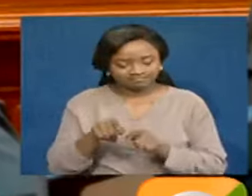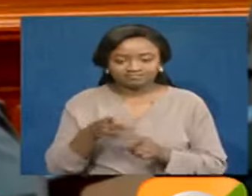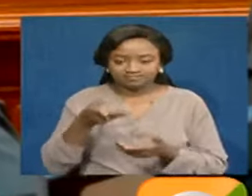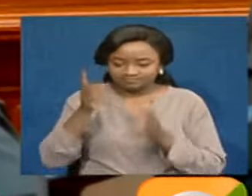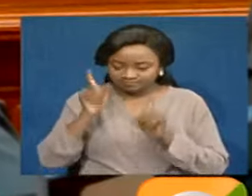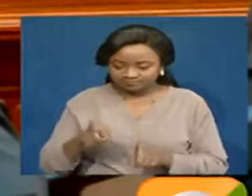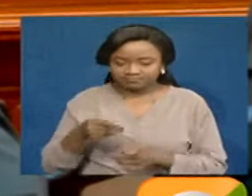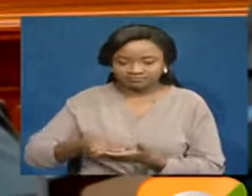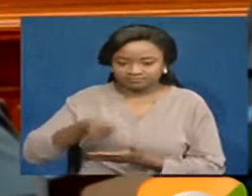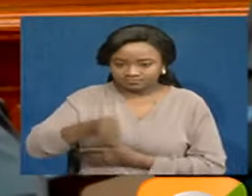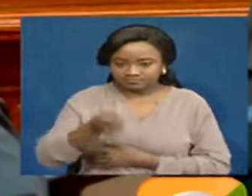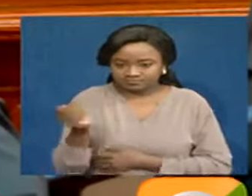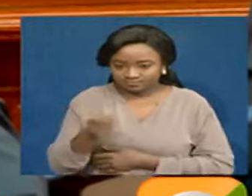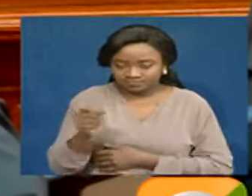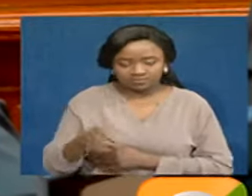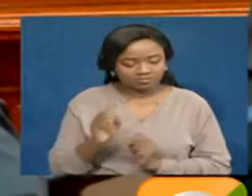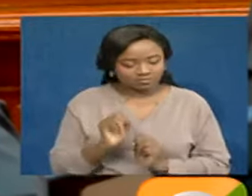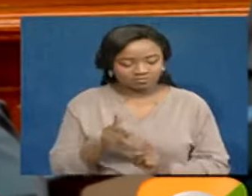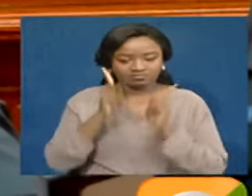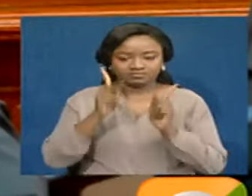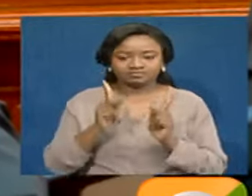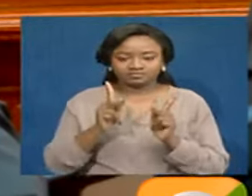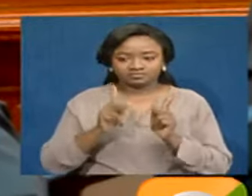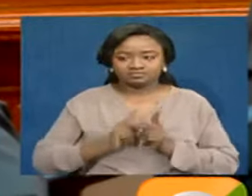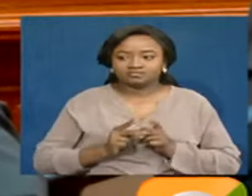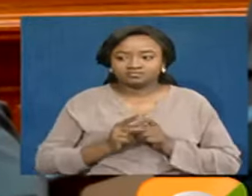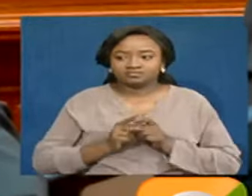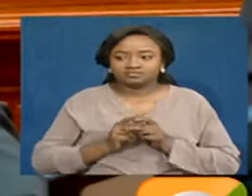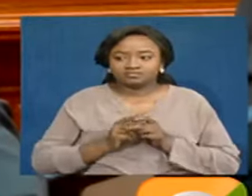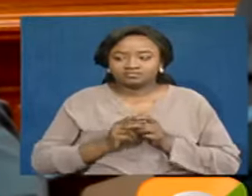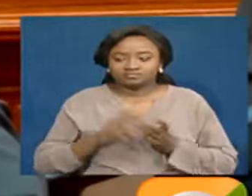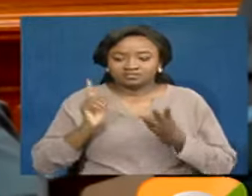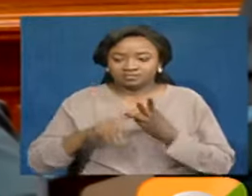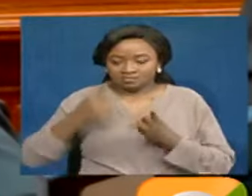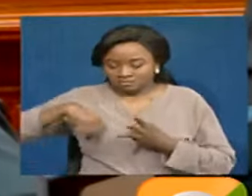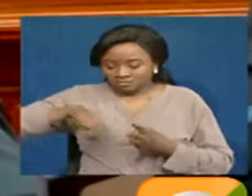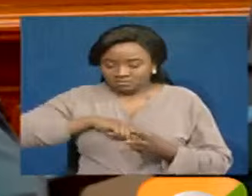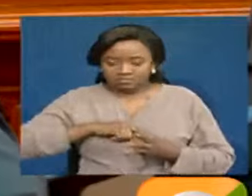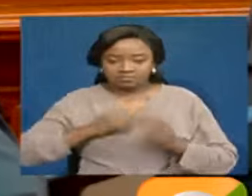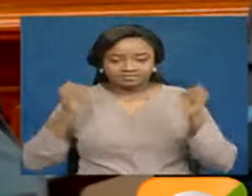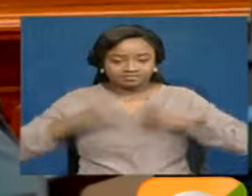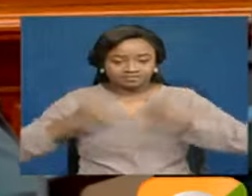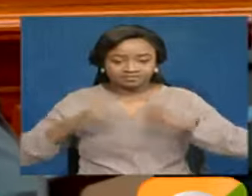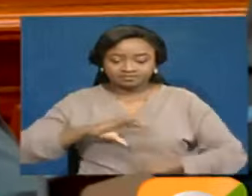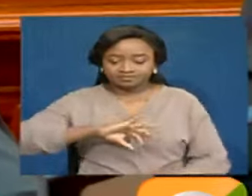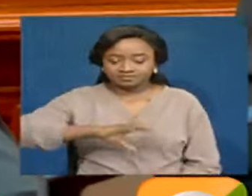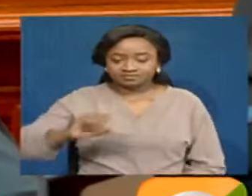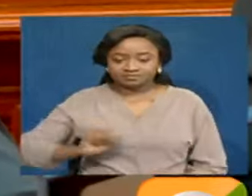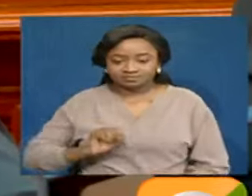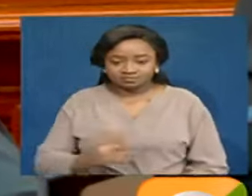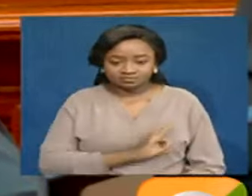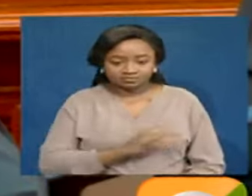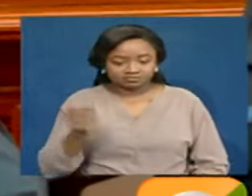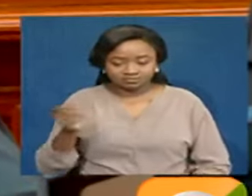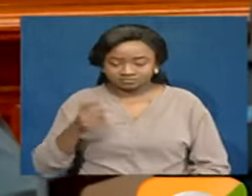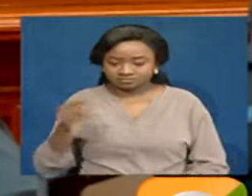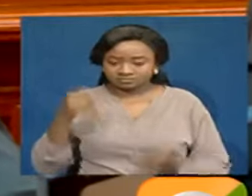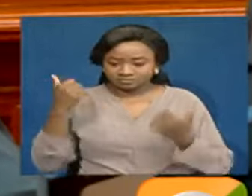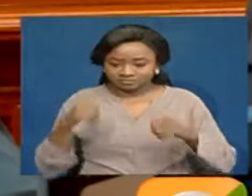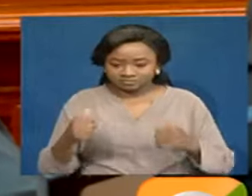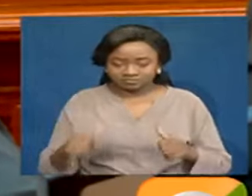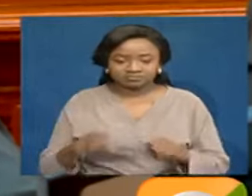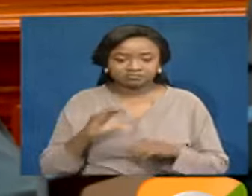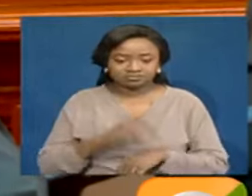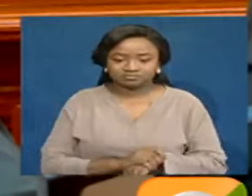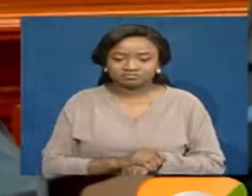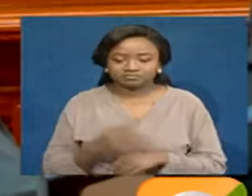debatable. In fact, we should not be having arrears. We agree our county staff have not been paid for months. They must be